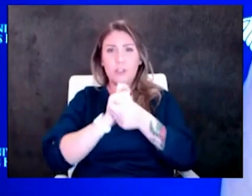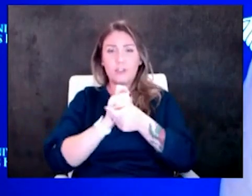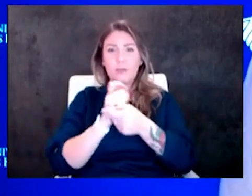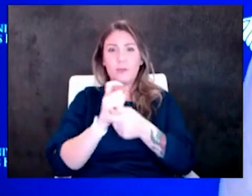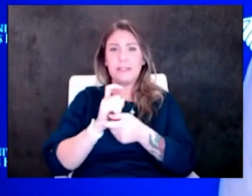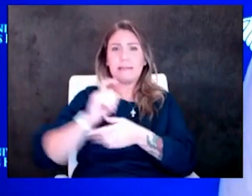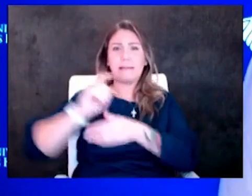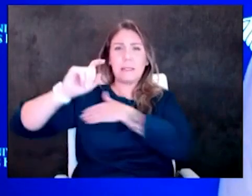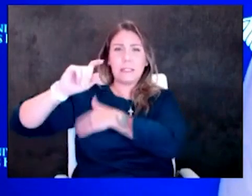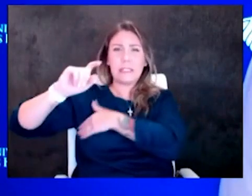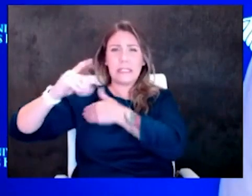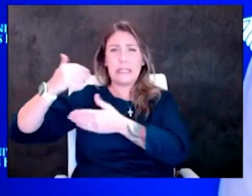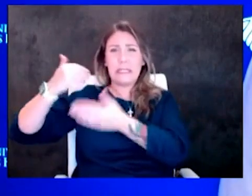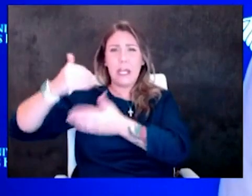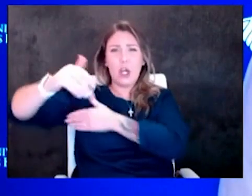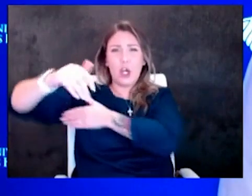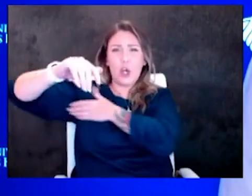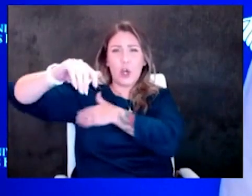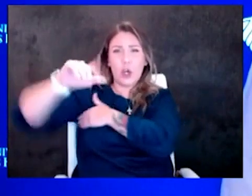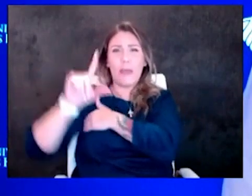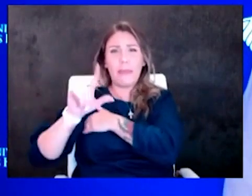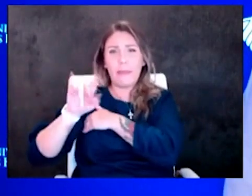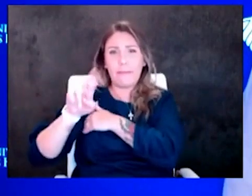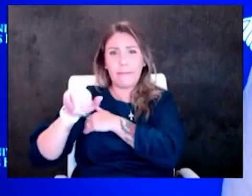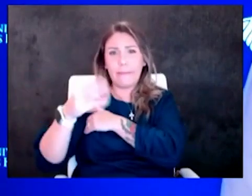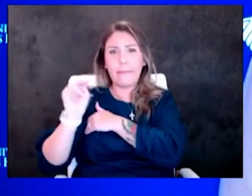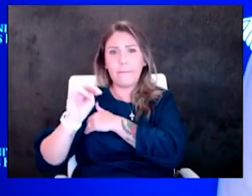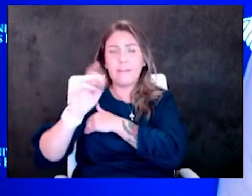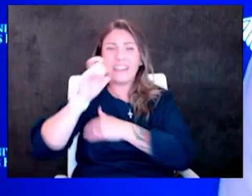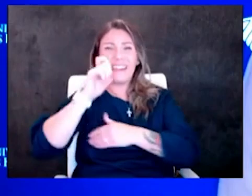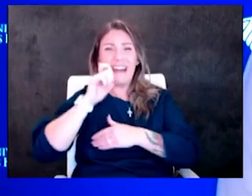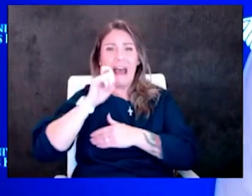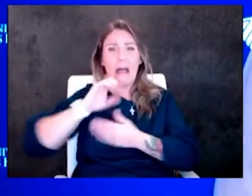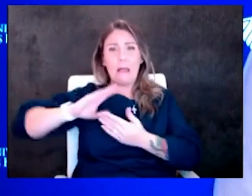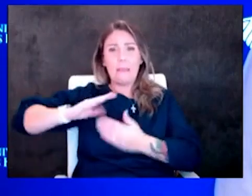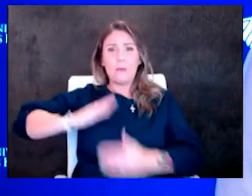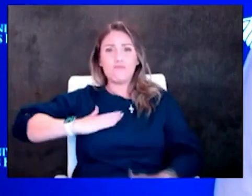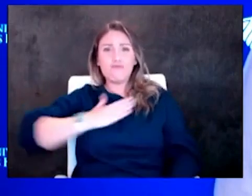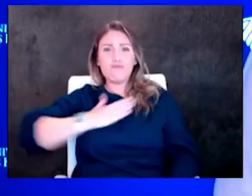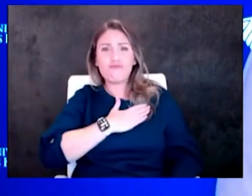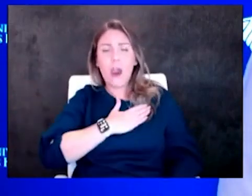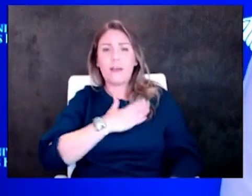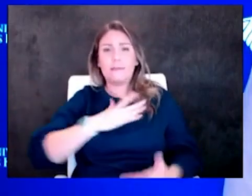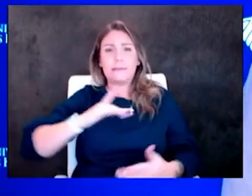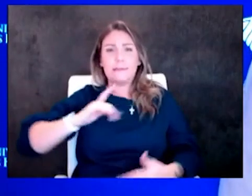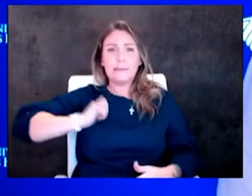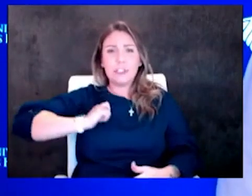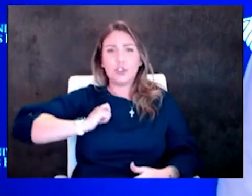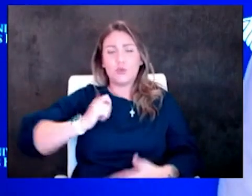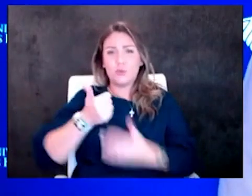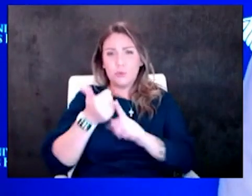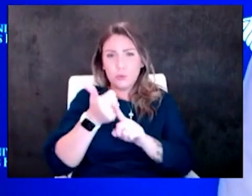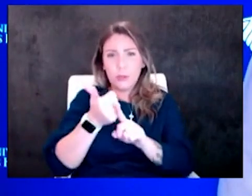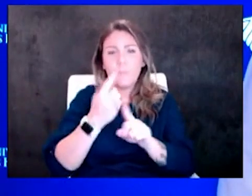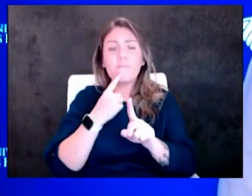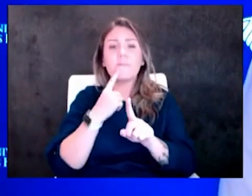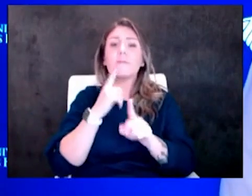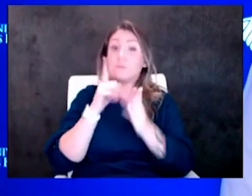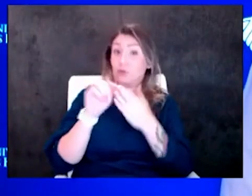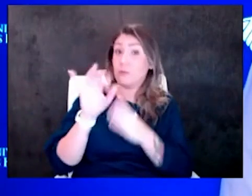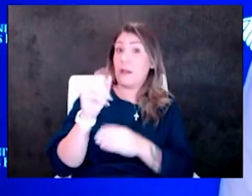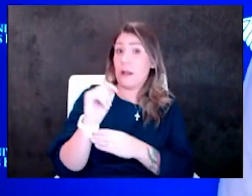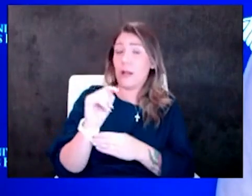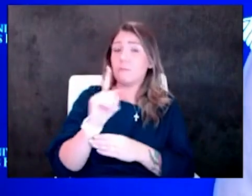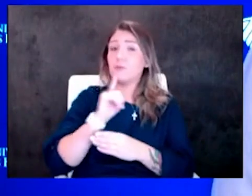lymph nodes that they can see rather than the actual breast tissue itself. So certainly get that checked out. I'm sure there will be a CT scan coming